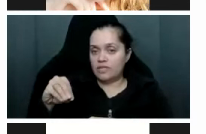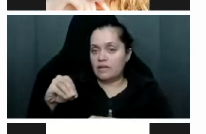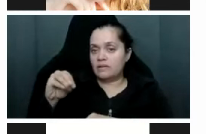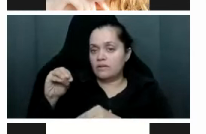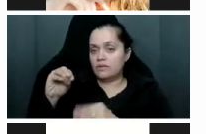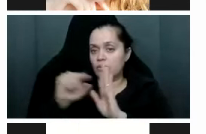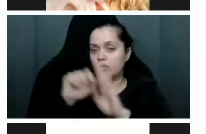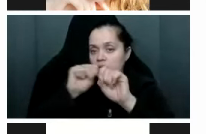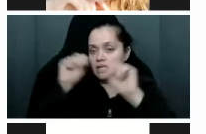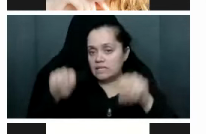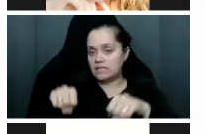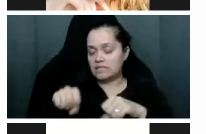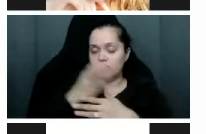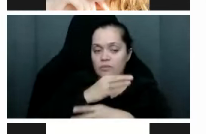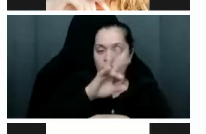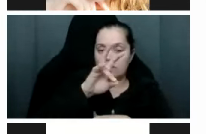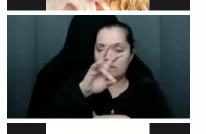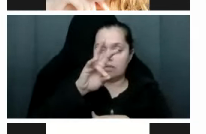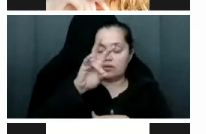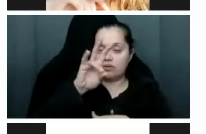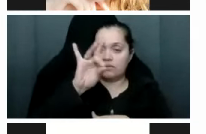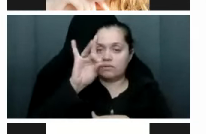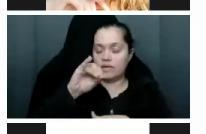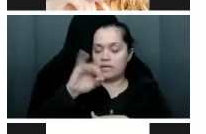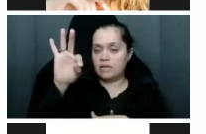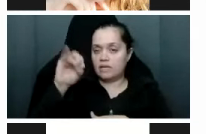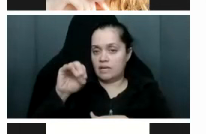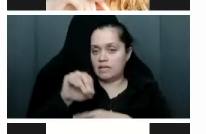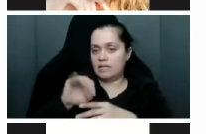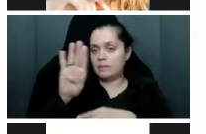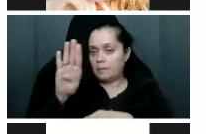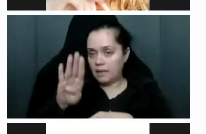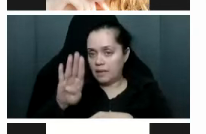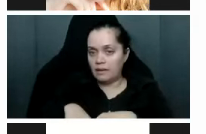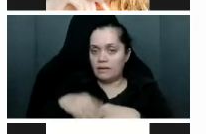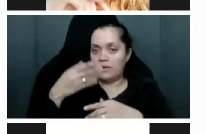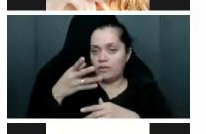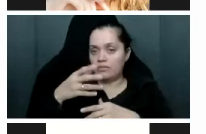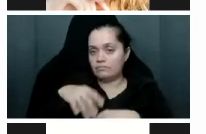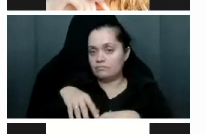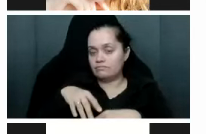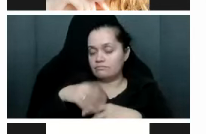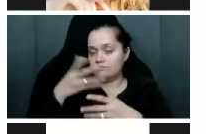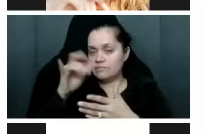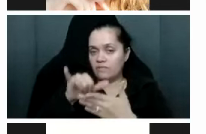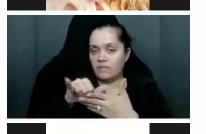So if you're between 80 and 90%, you will get a B. Okay.